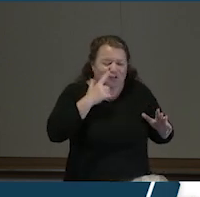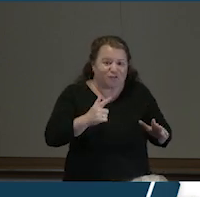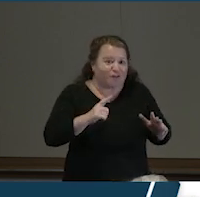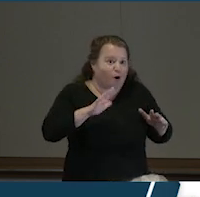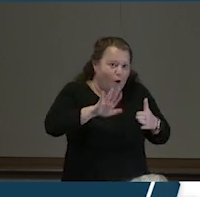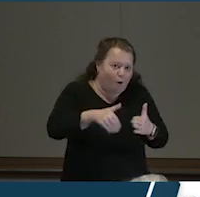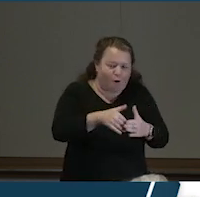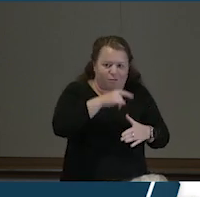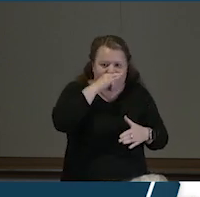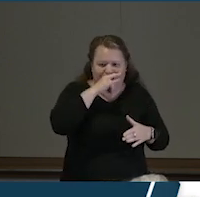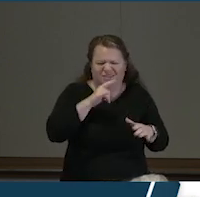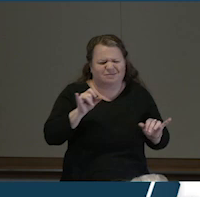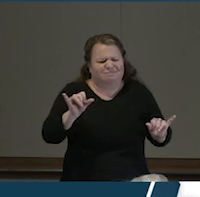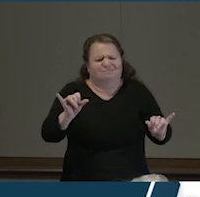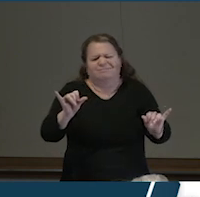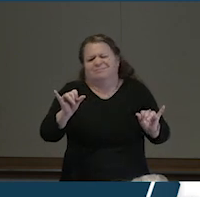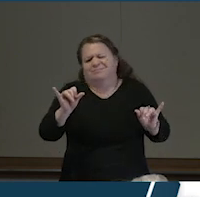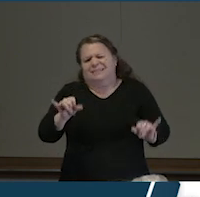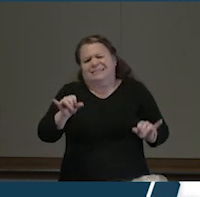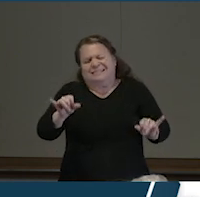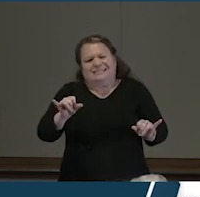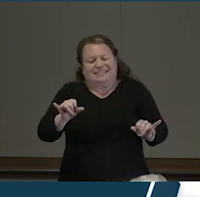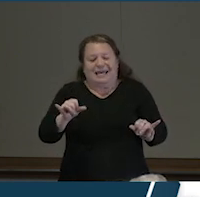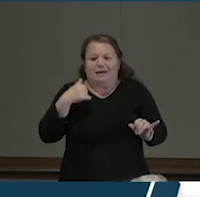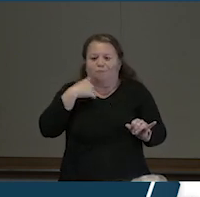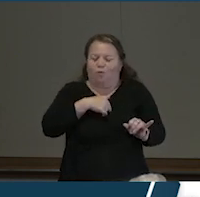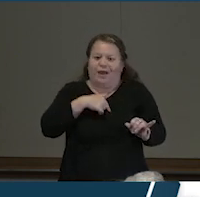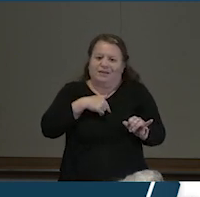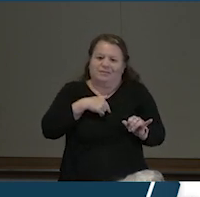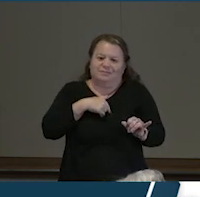so our stuff is no different when we're talking to these policymakers.